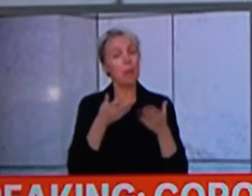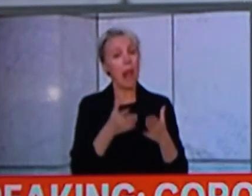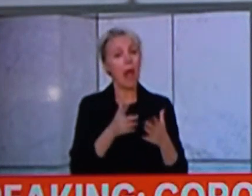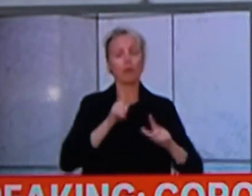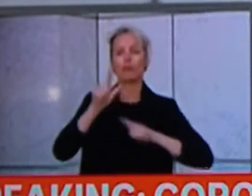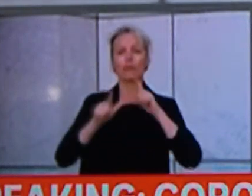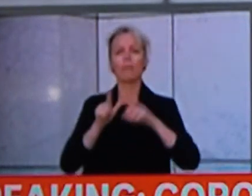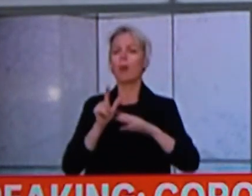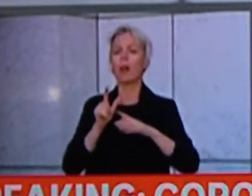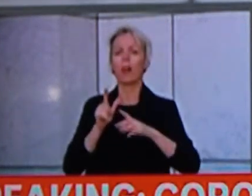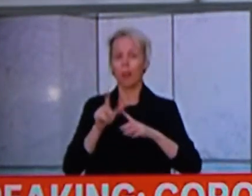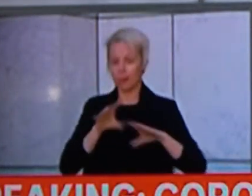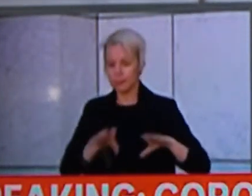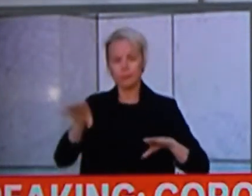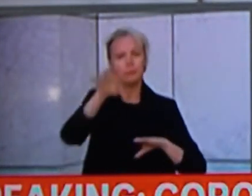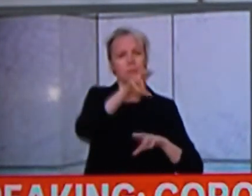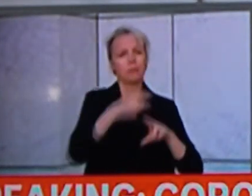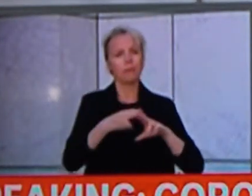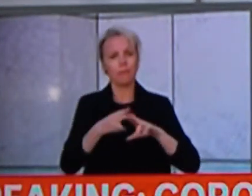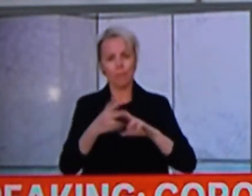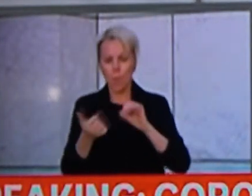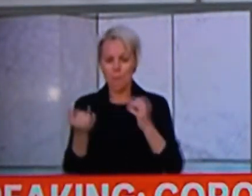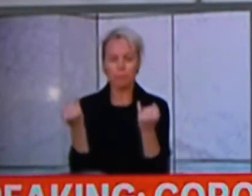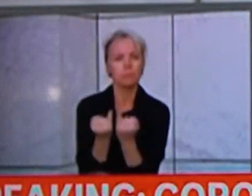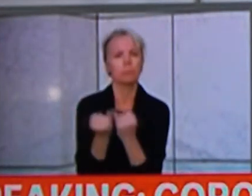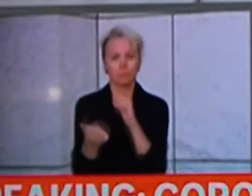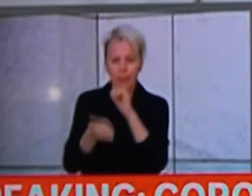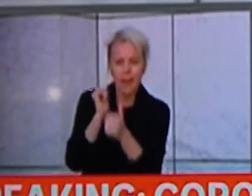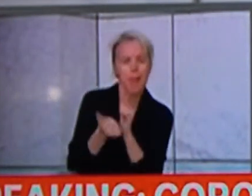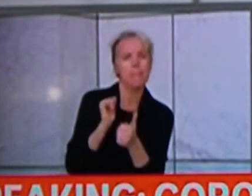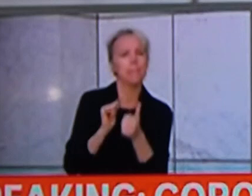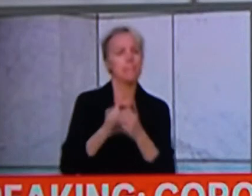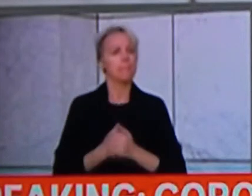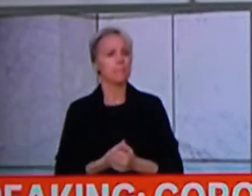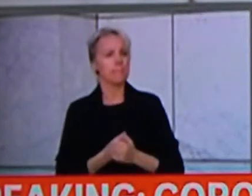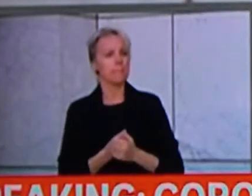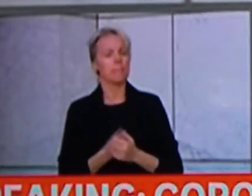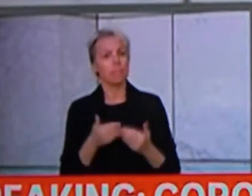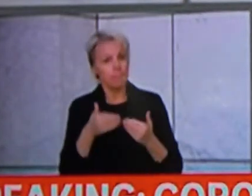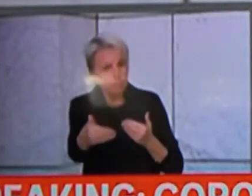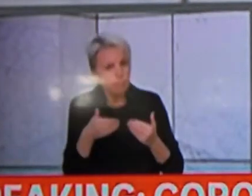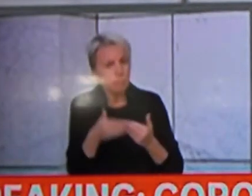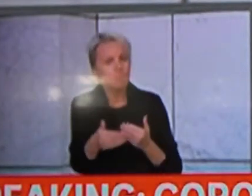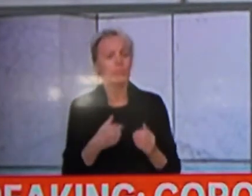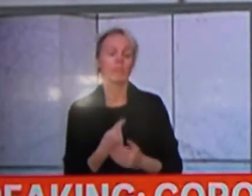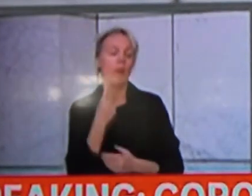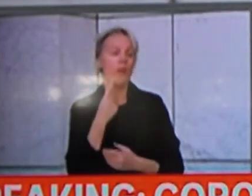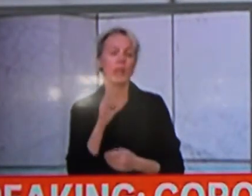interstate for games that are still going on, or does these new domestic travel measures spell the end for 2020 sport? Look, I would say